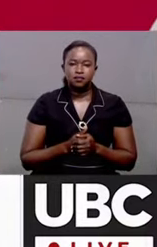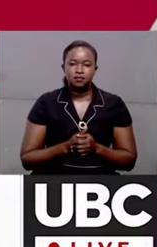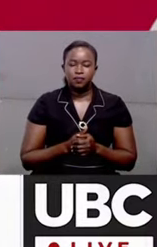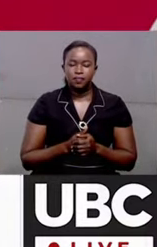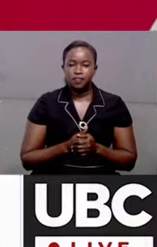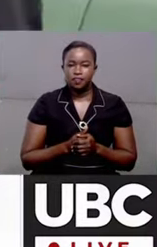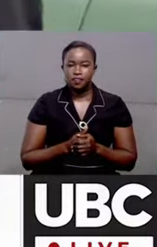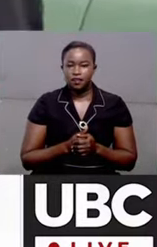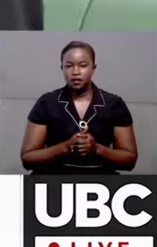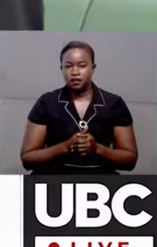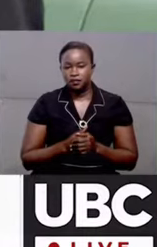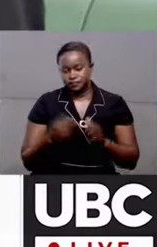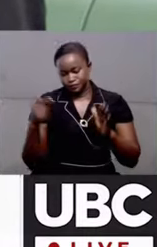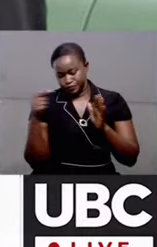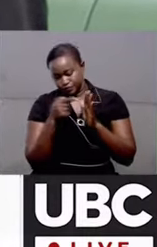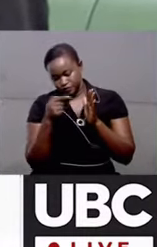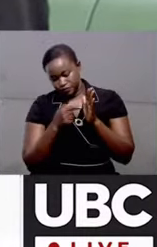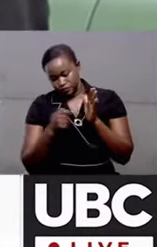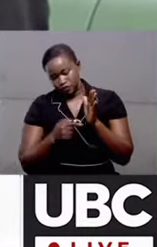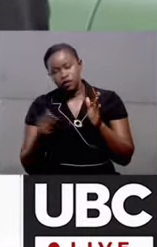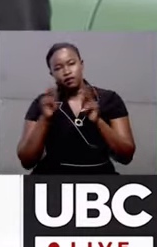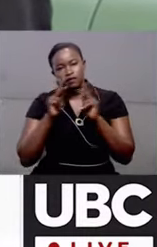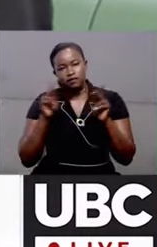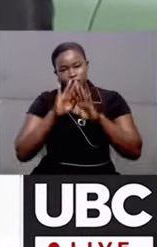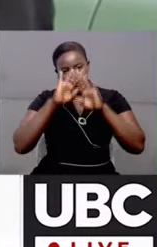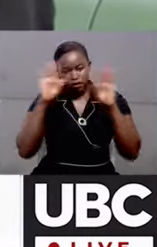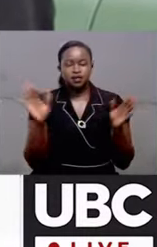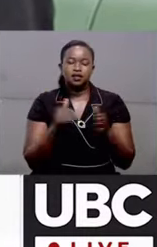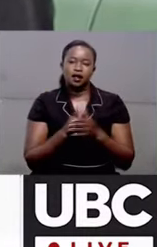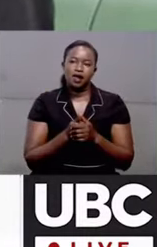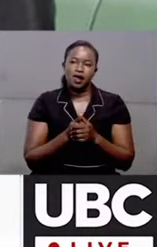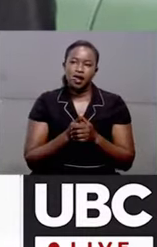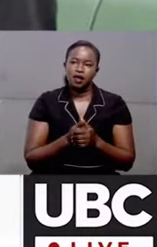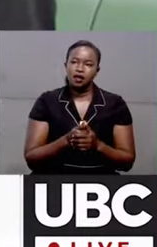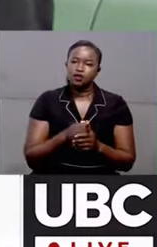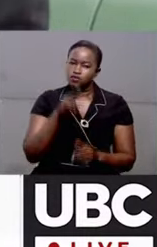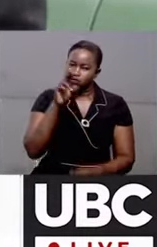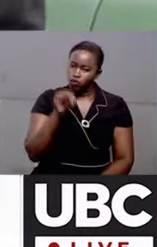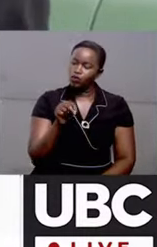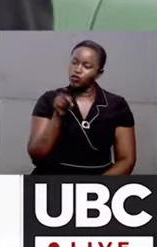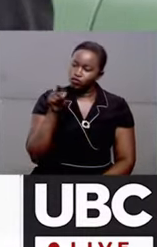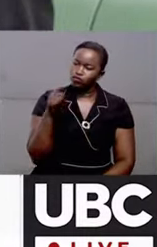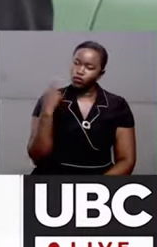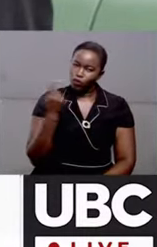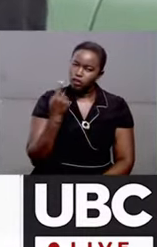particulars were very clear in the supplementary... No, you just say...